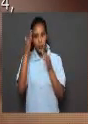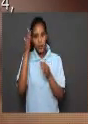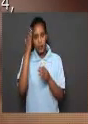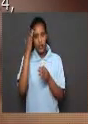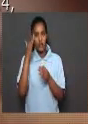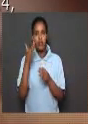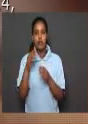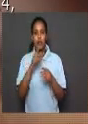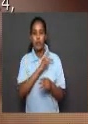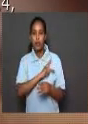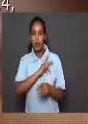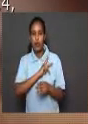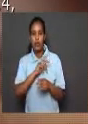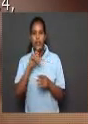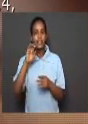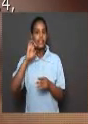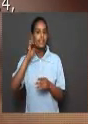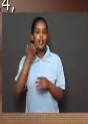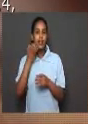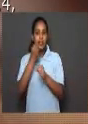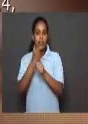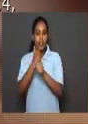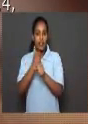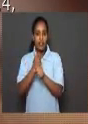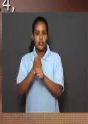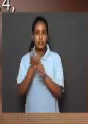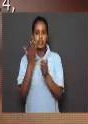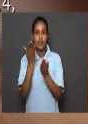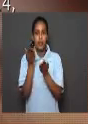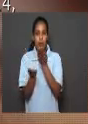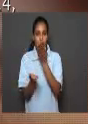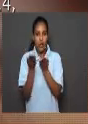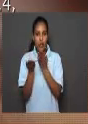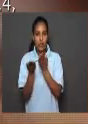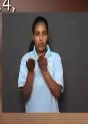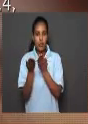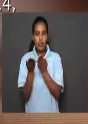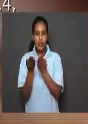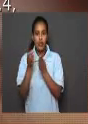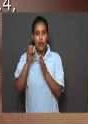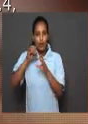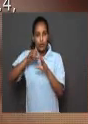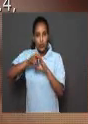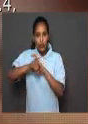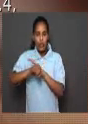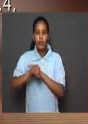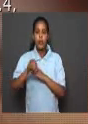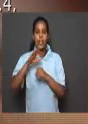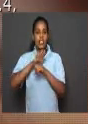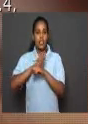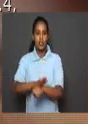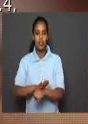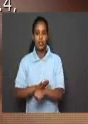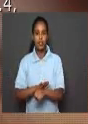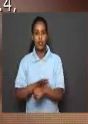proper enzyme function and the balance of osmotic pressure.